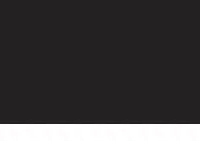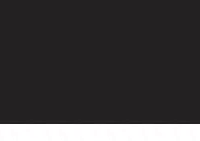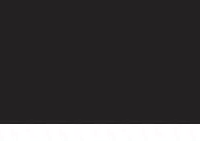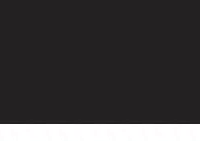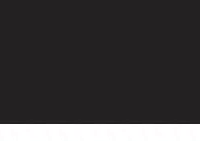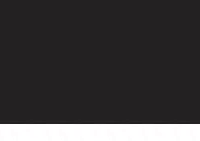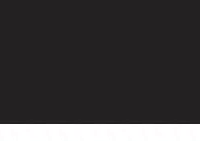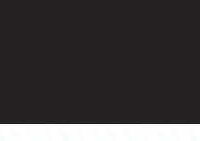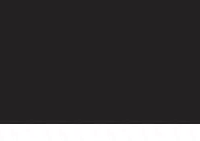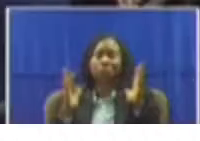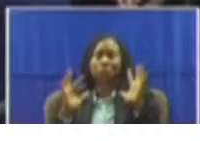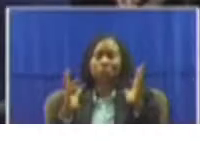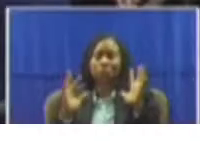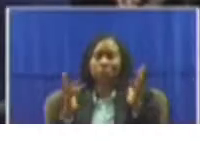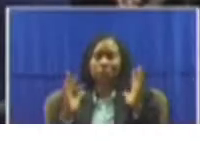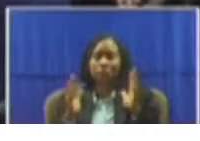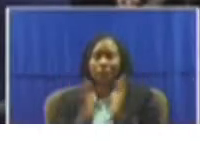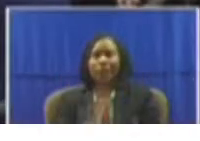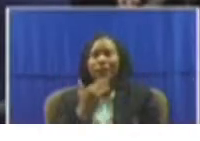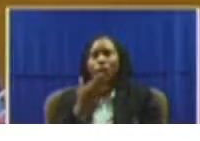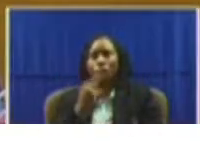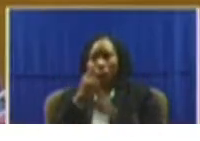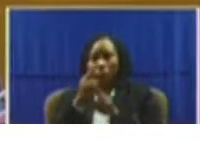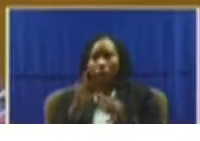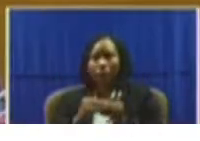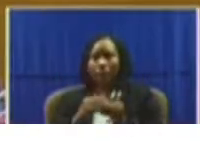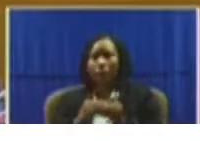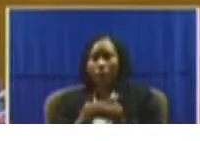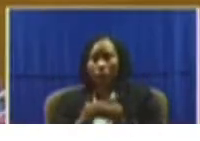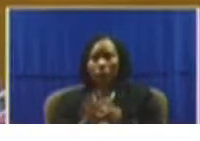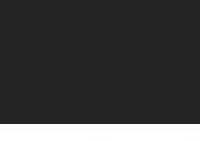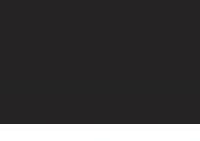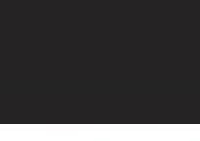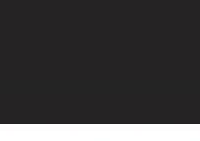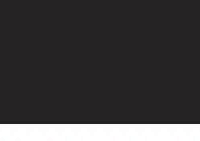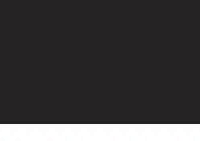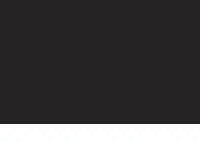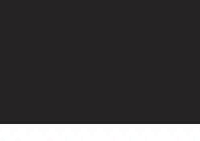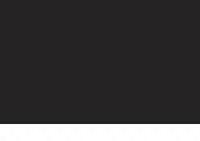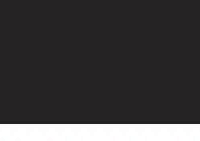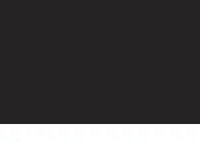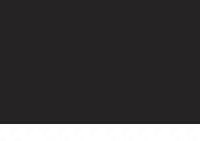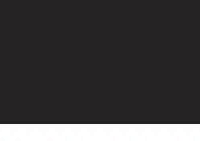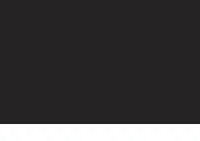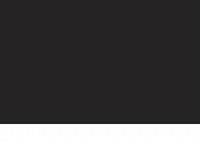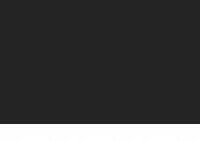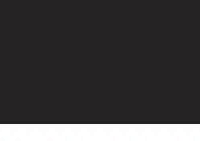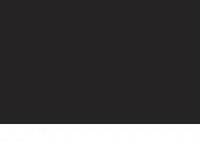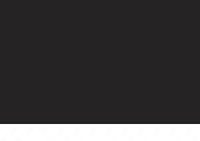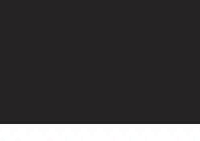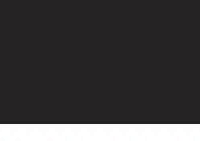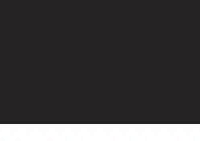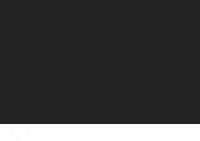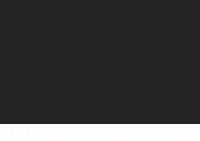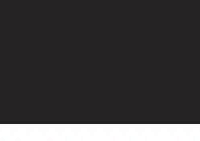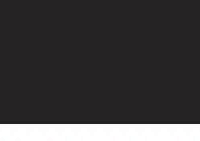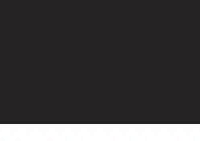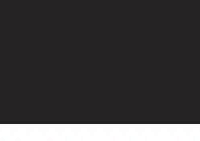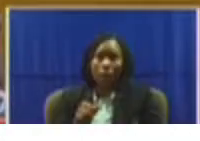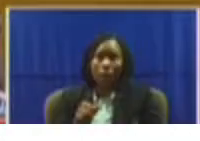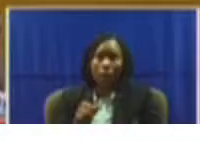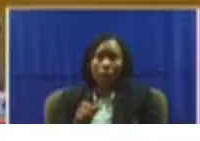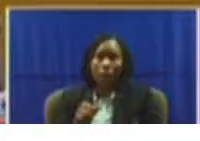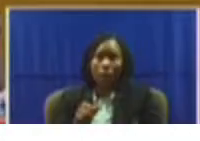Thank you, Honorable Member. The next speaker will